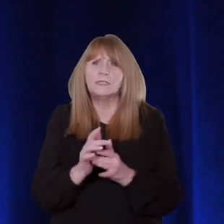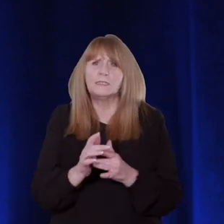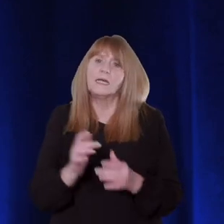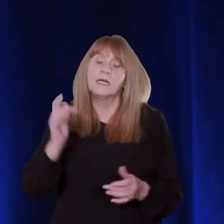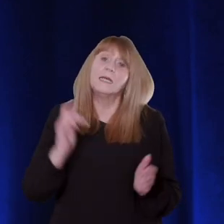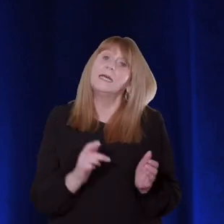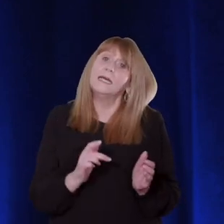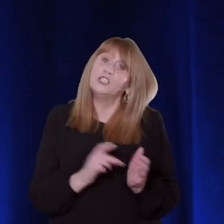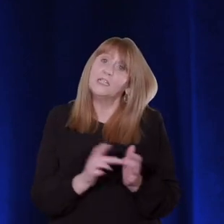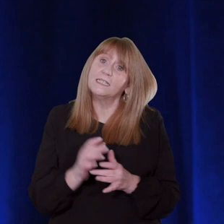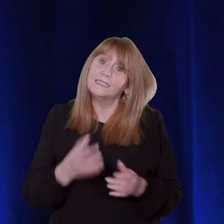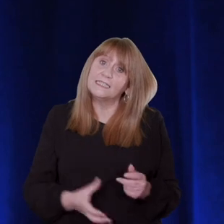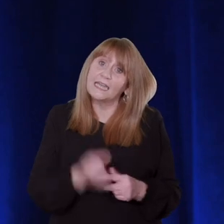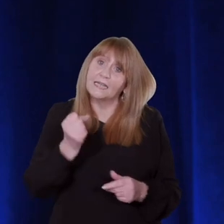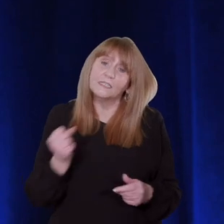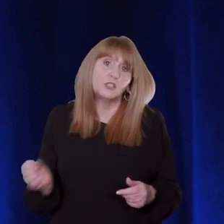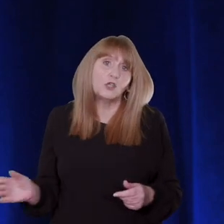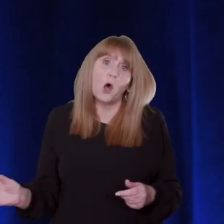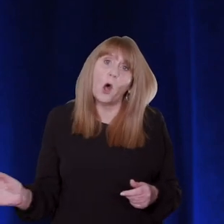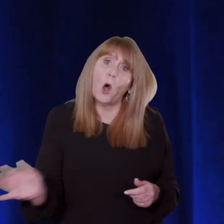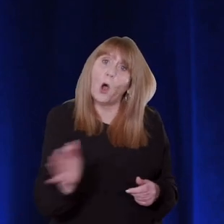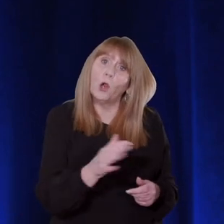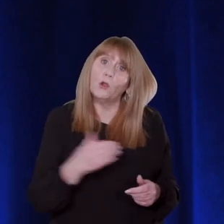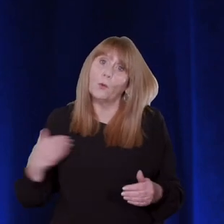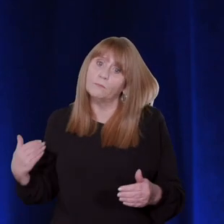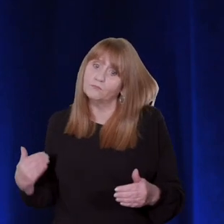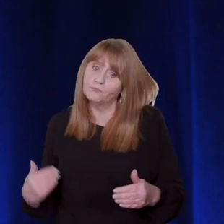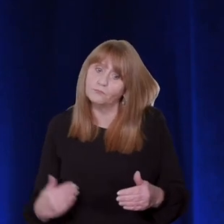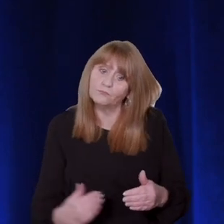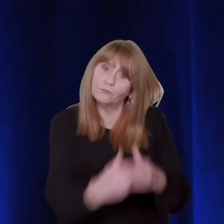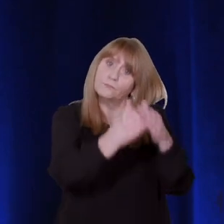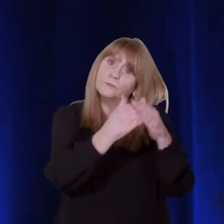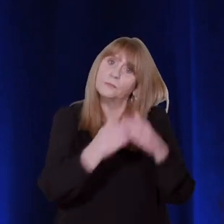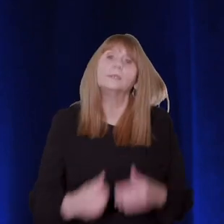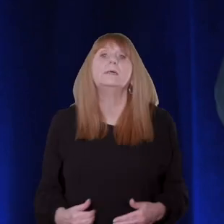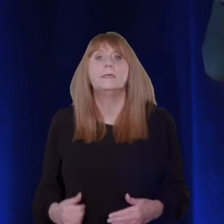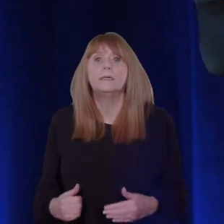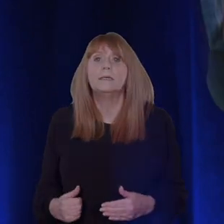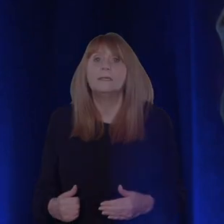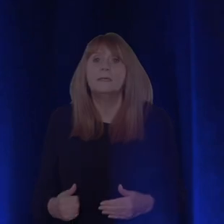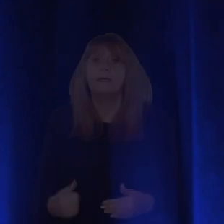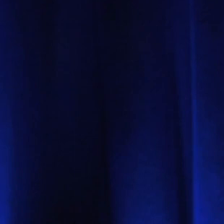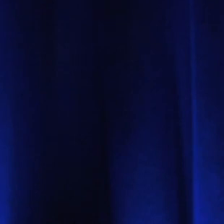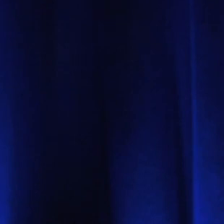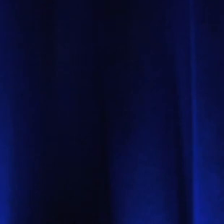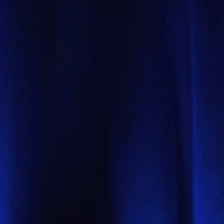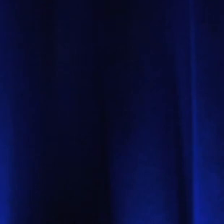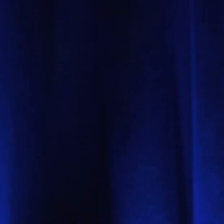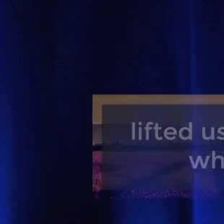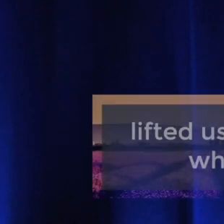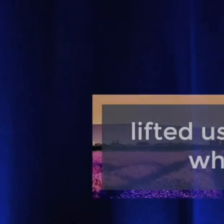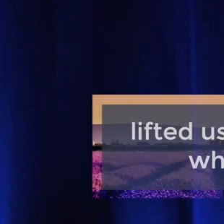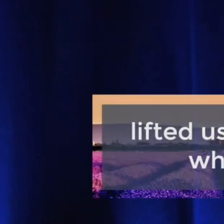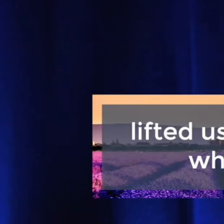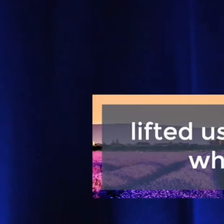fact, when we step in for a second to Ephesians 2:6, we find that he has raised us up to be seated with